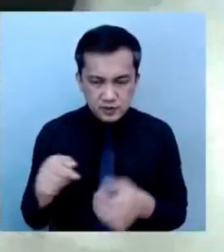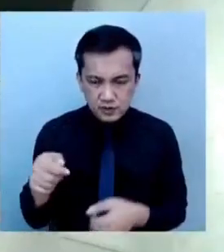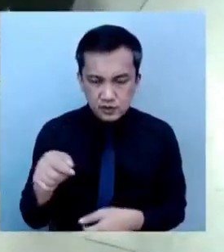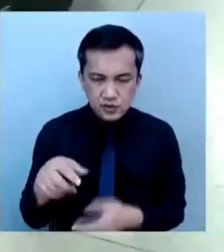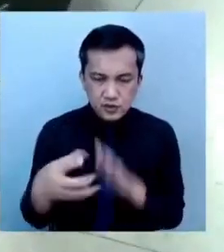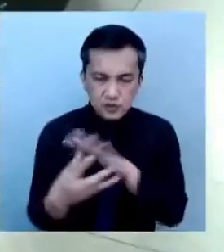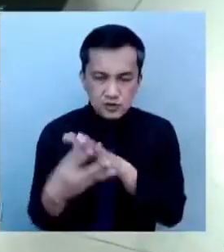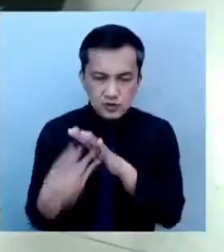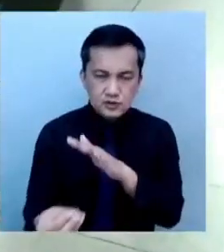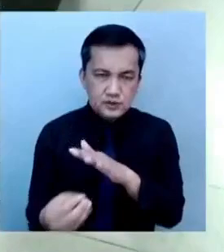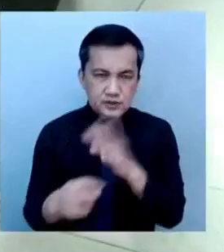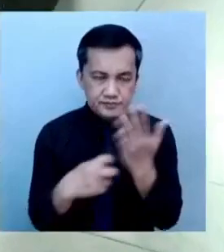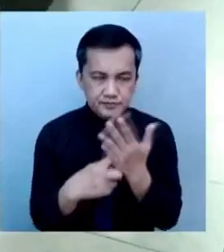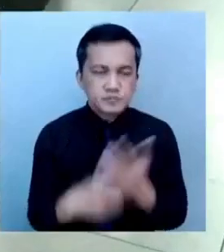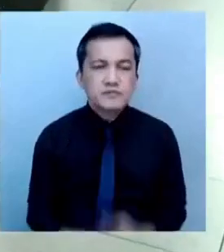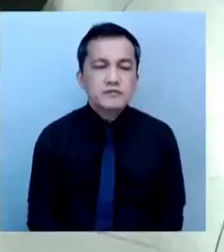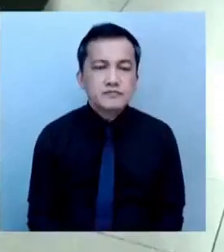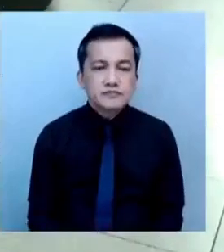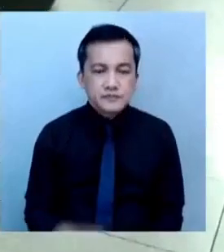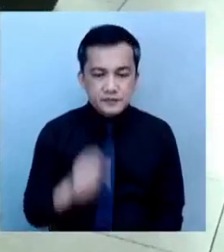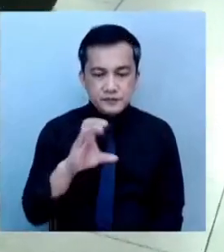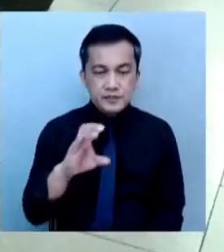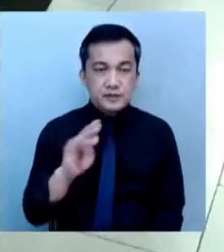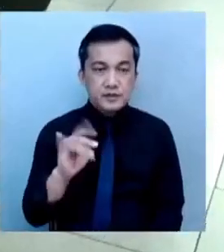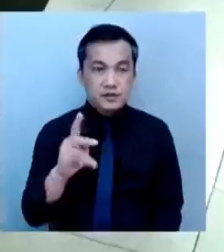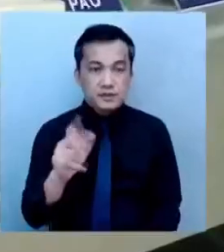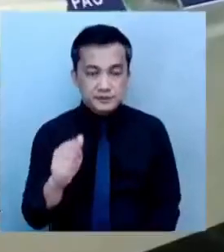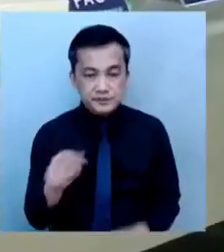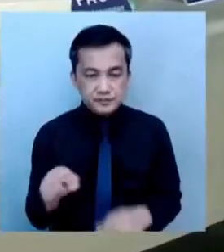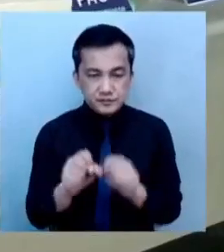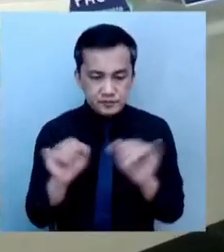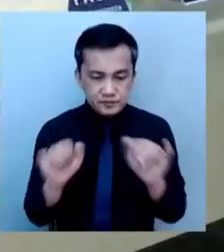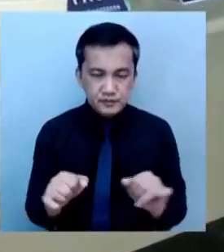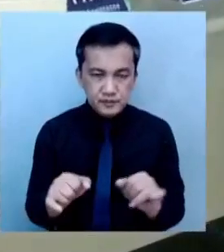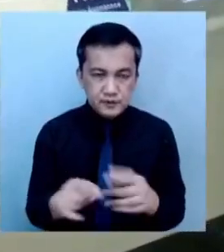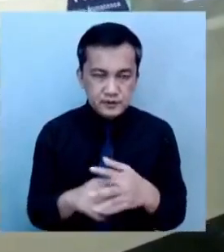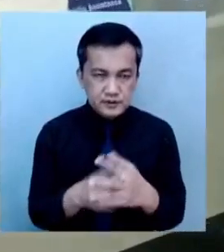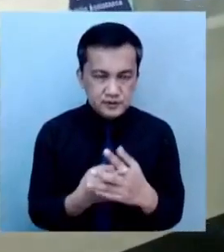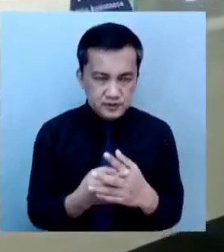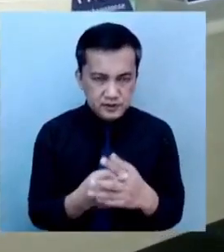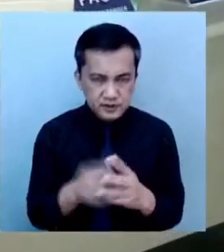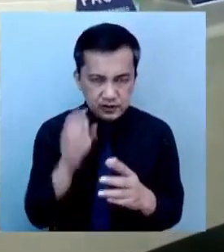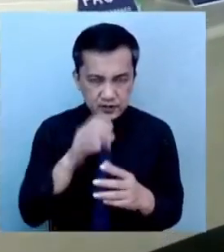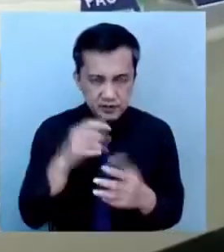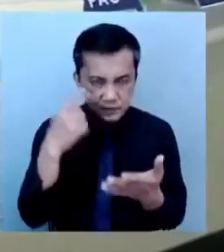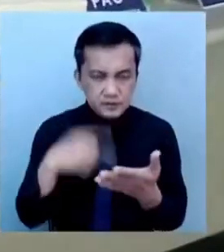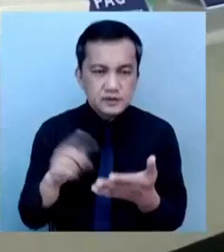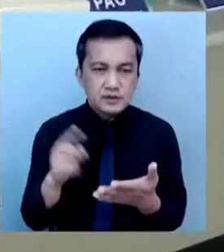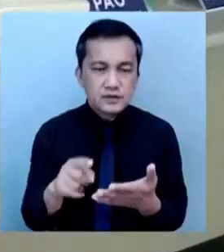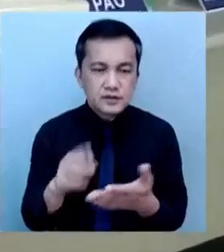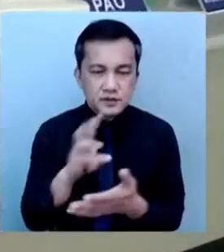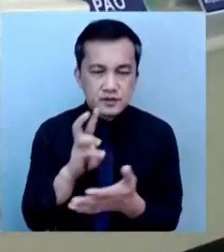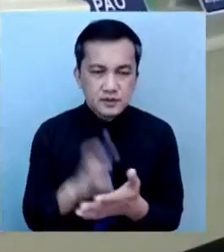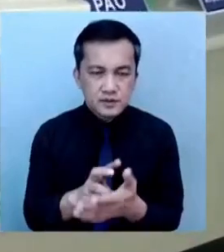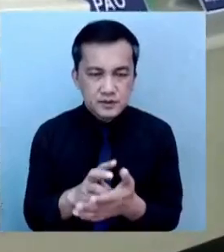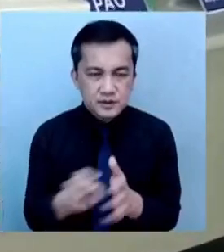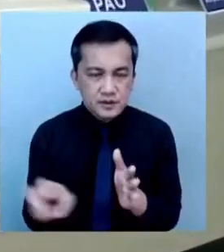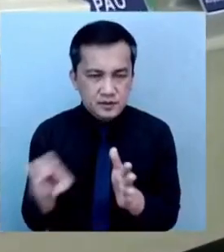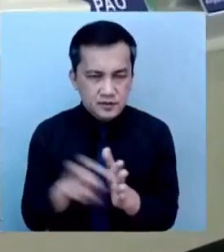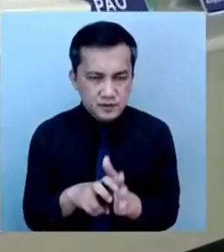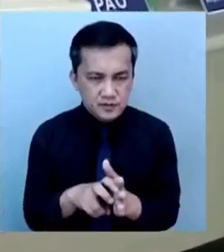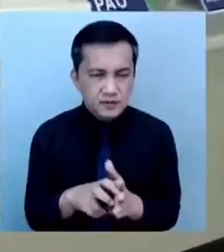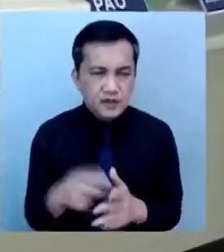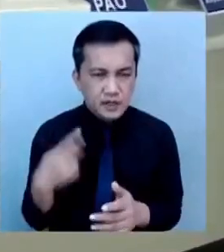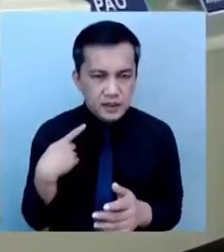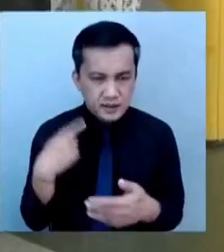ticket. Secretary Jaime Bautista says this is a system being piloted that seeks to identify the location of passengers who have checked